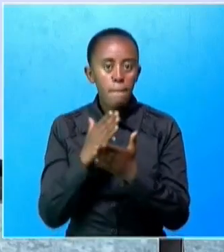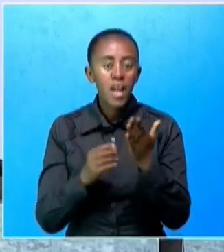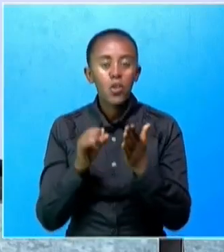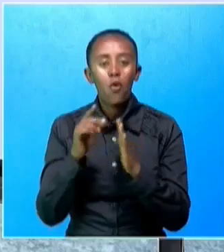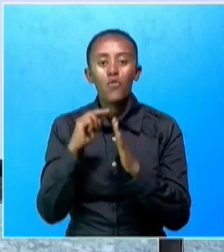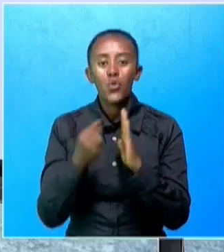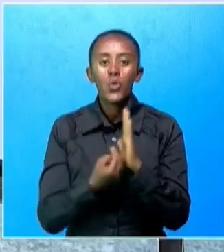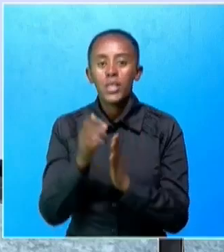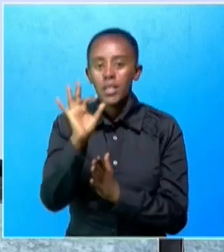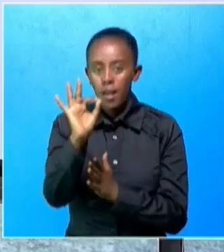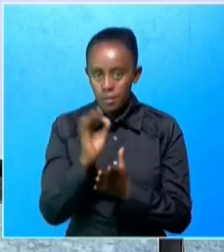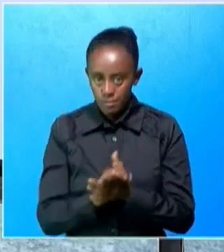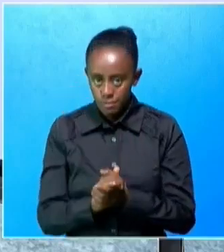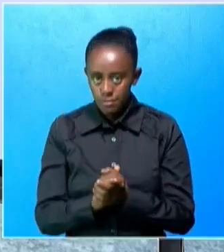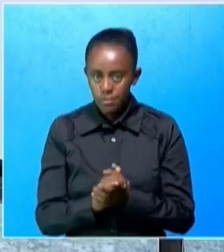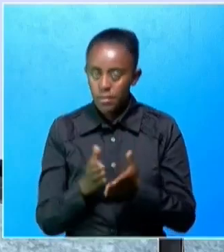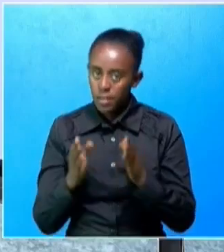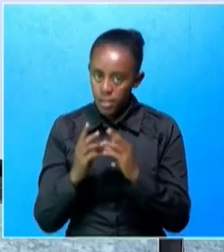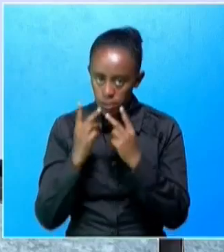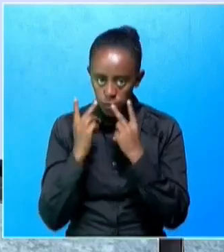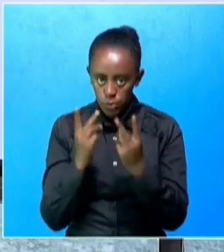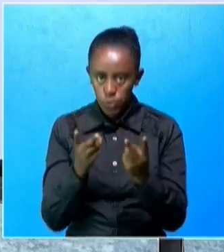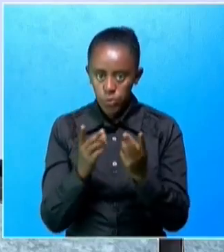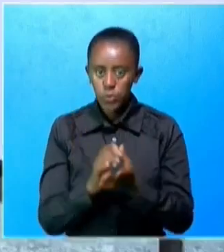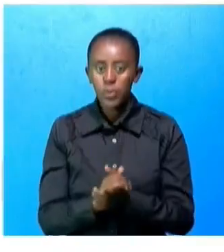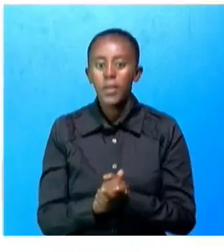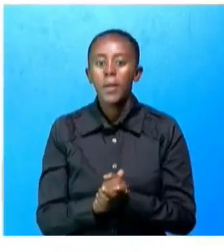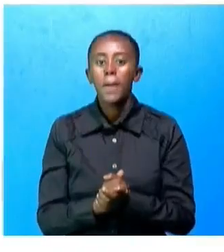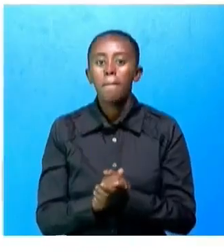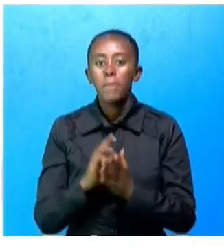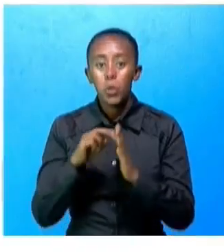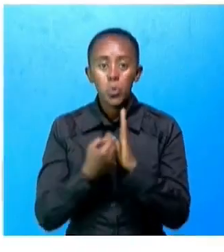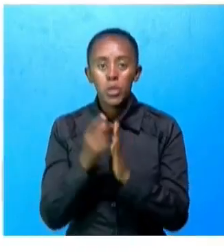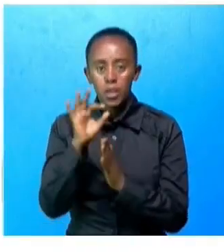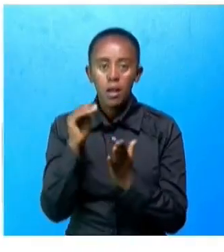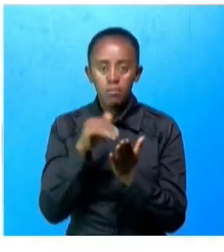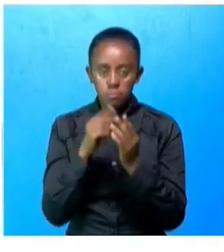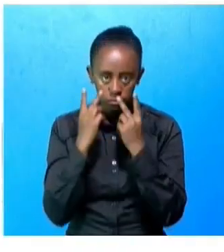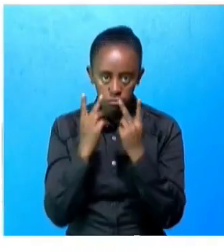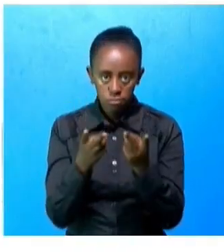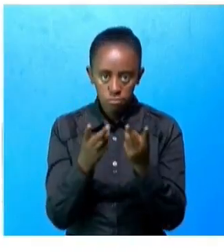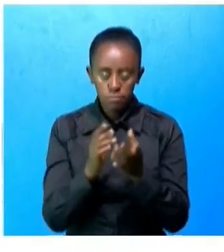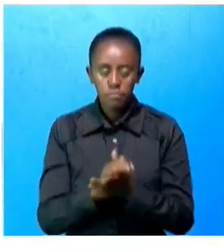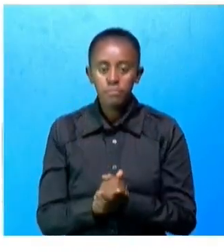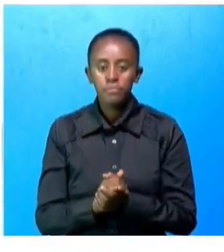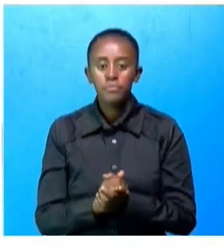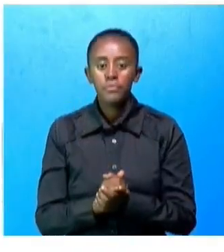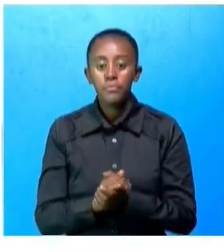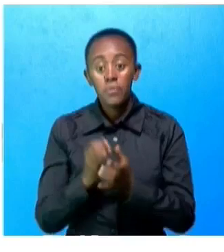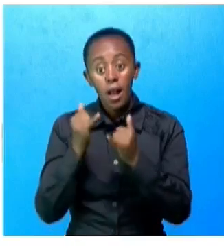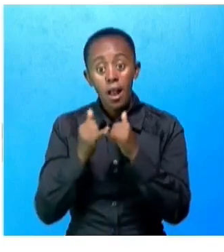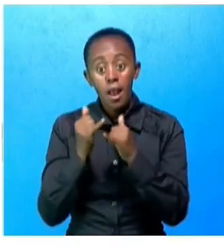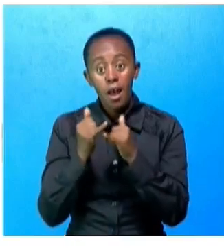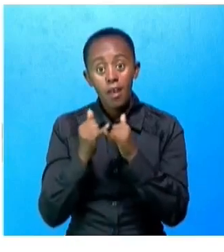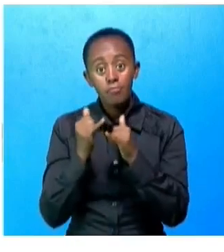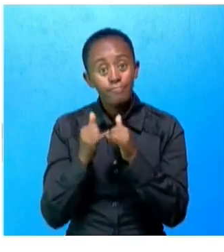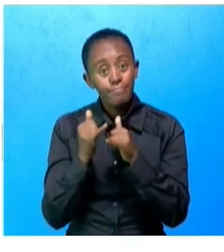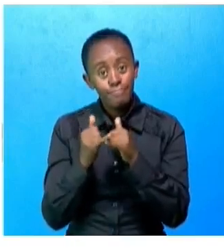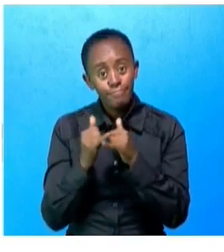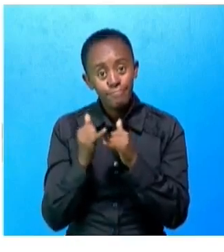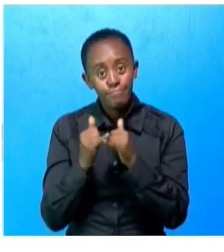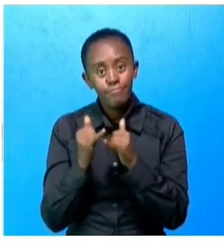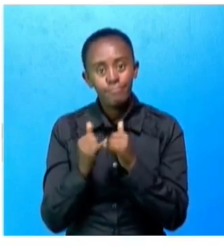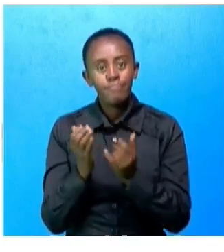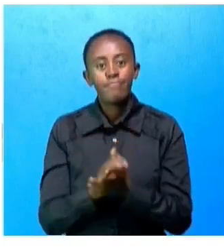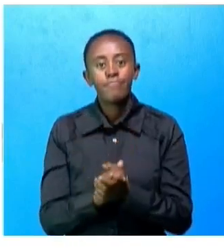9. Let's go and see today also Unit 9. This is the last part of the unit.